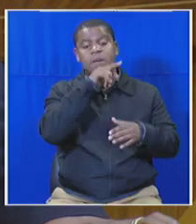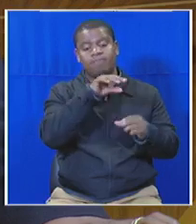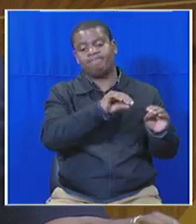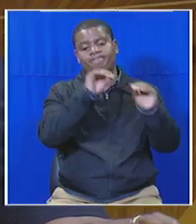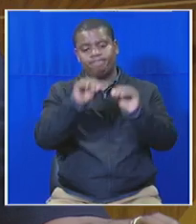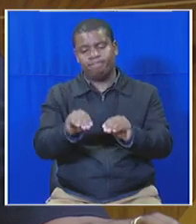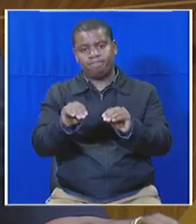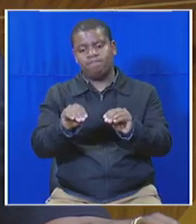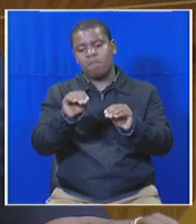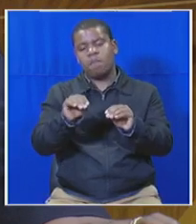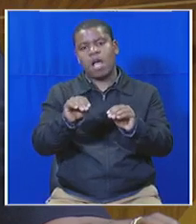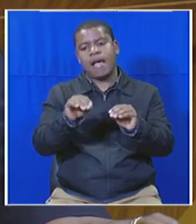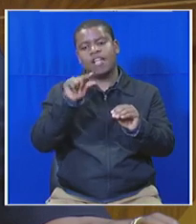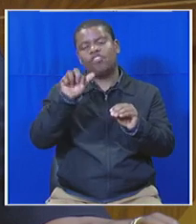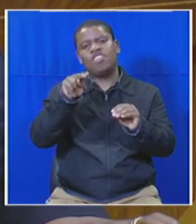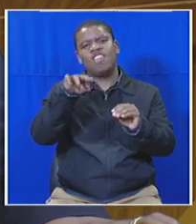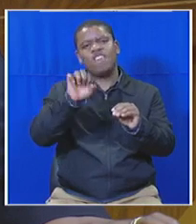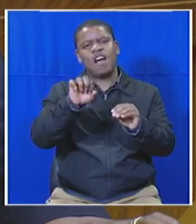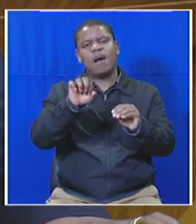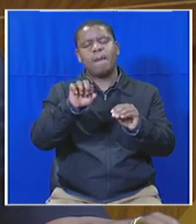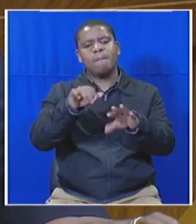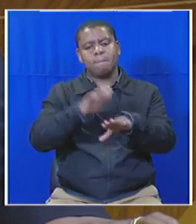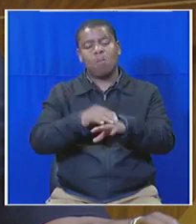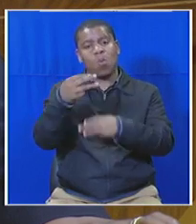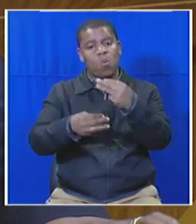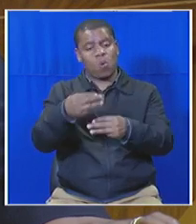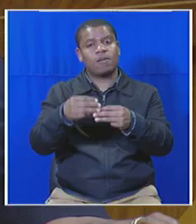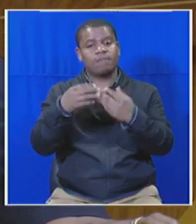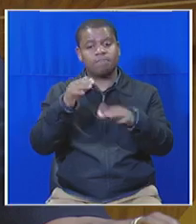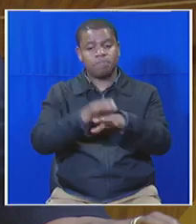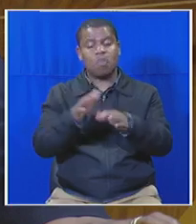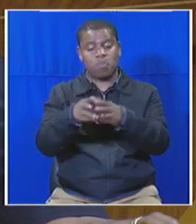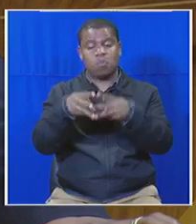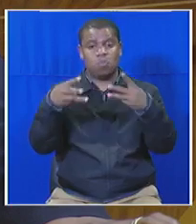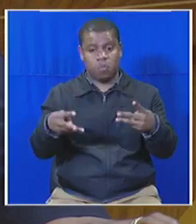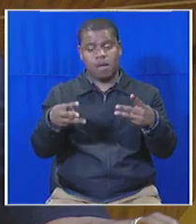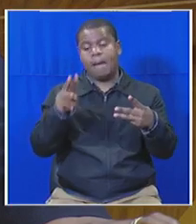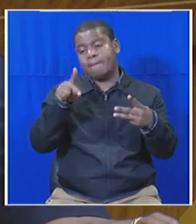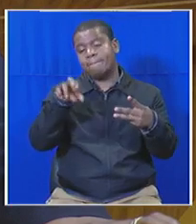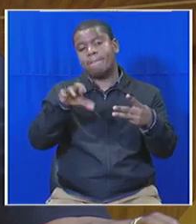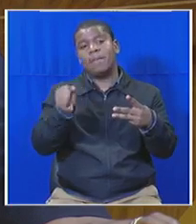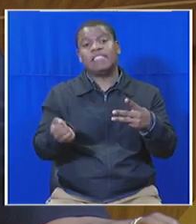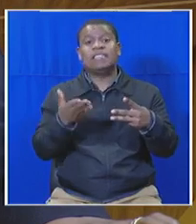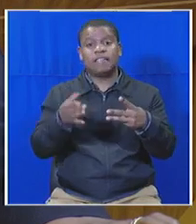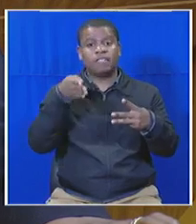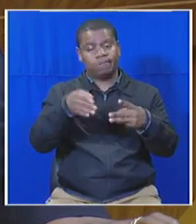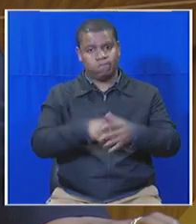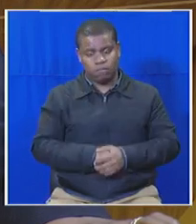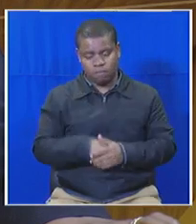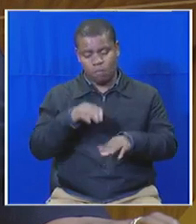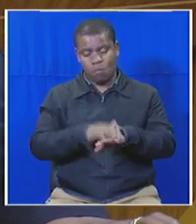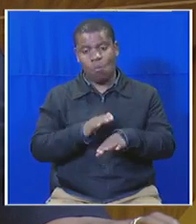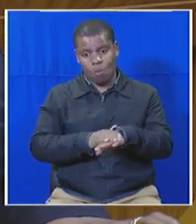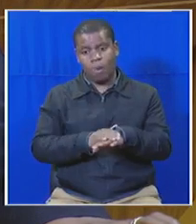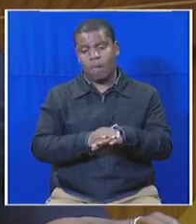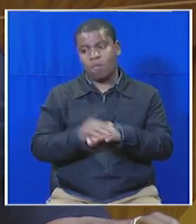Geneva, Switzerland, working as editor of the Ecumenical Press Services, as news agency